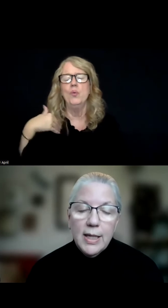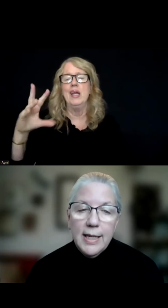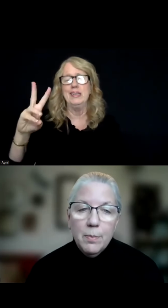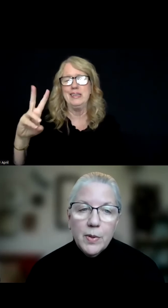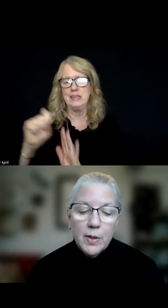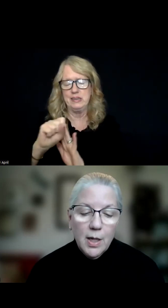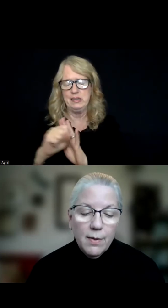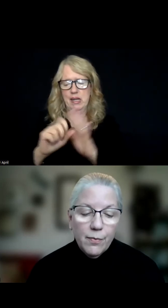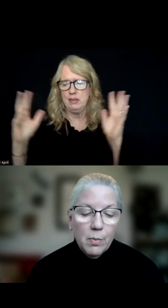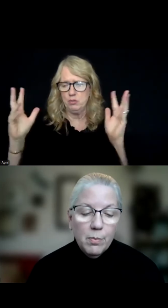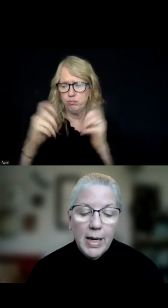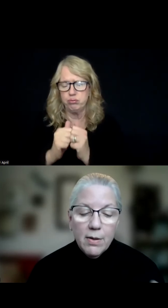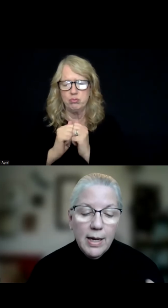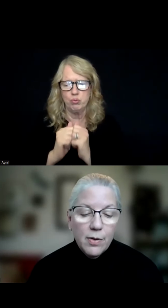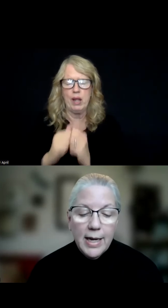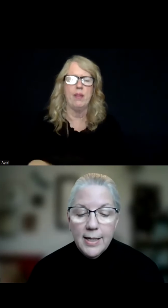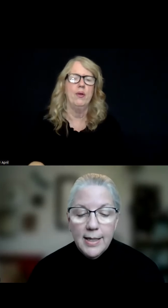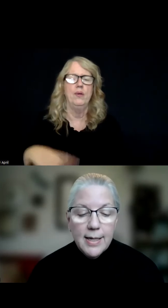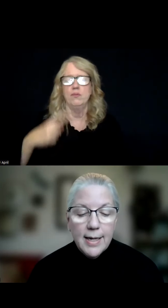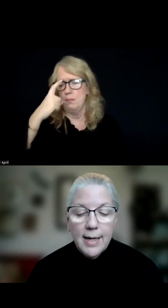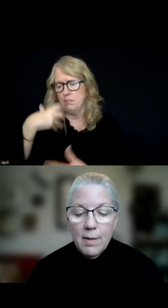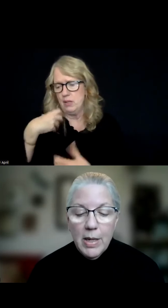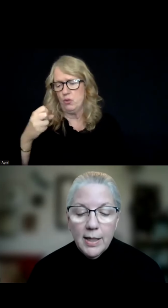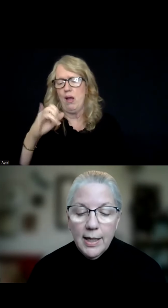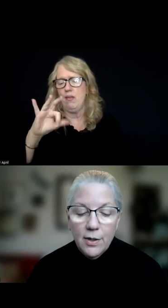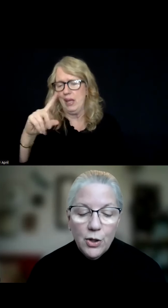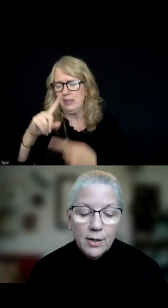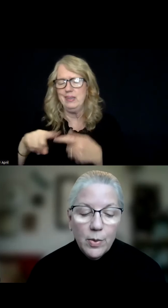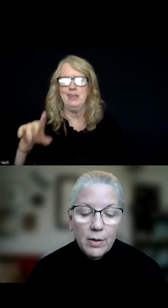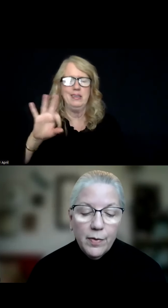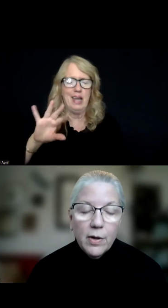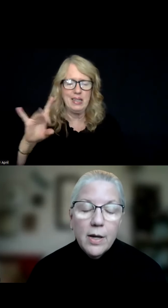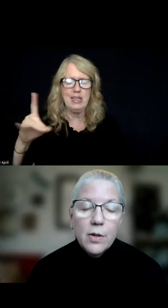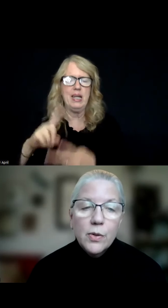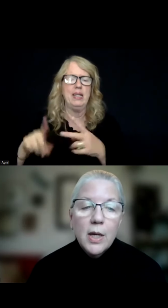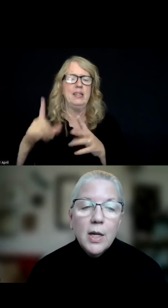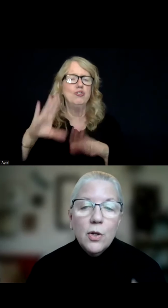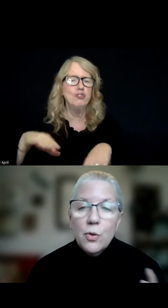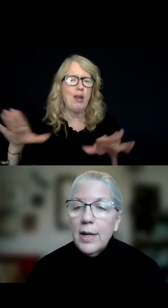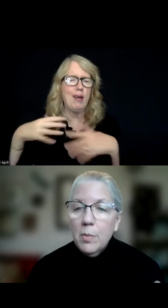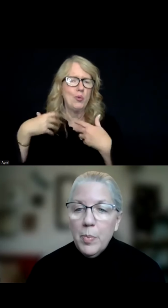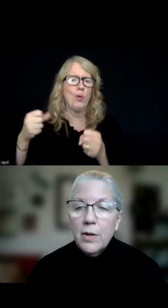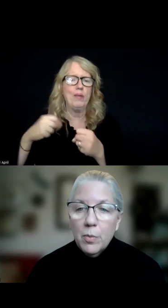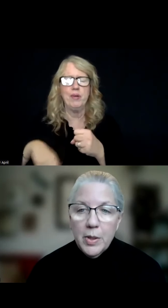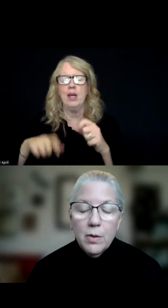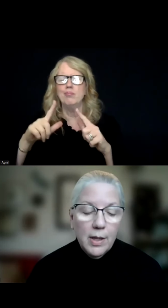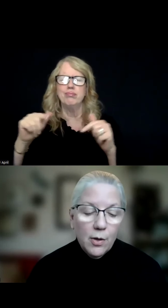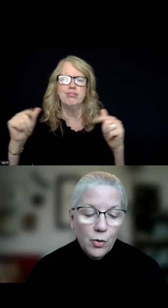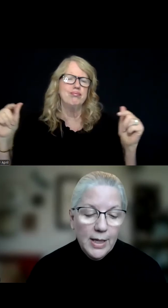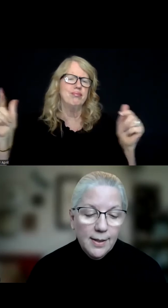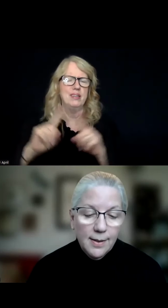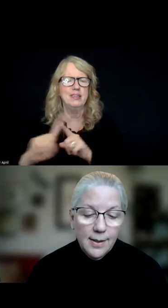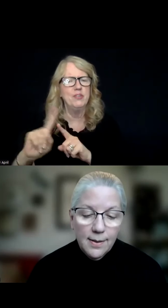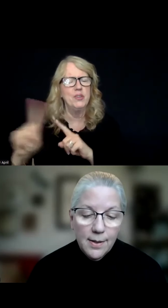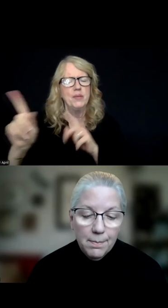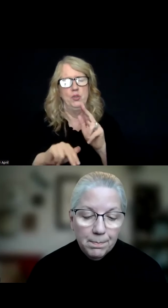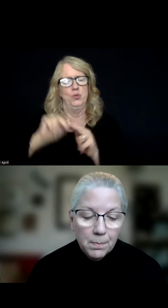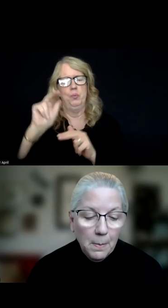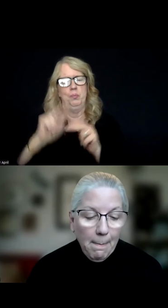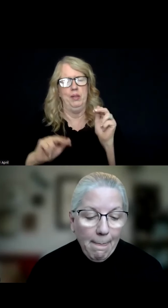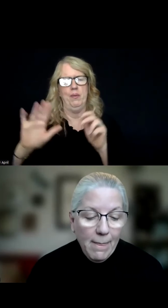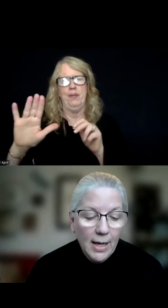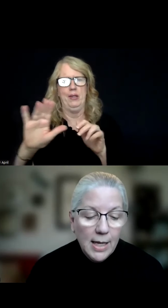together teams from mental health, IDD, 988, Medicaid, child welfare, others, to try to better build their crisis